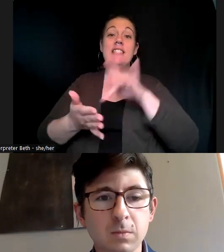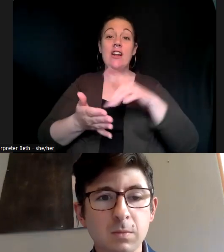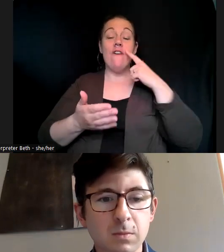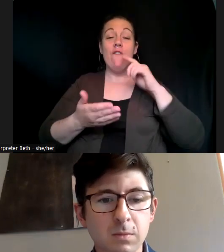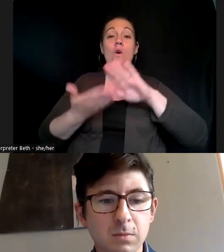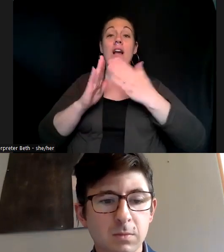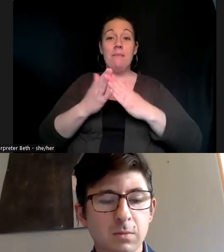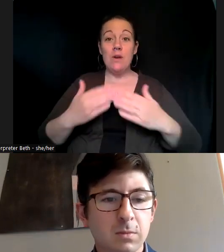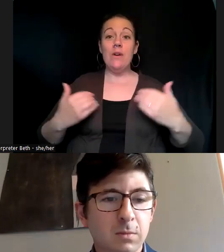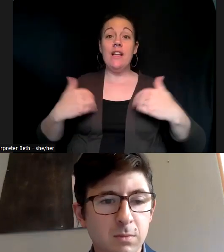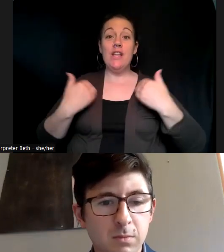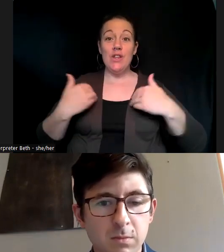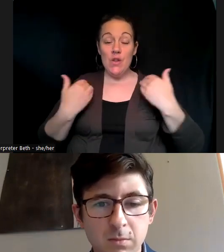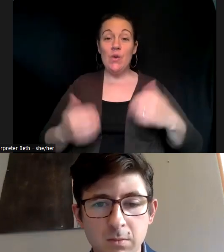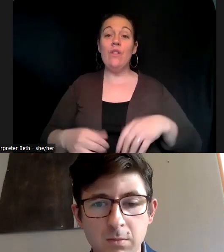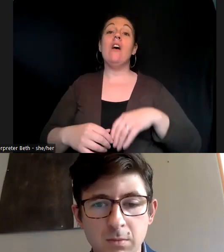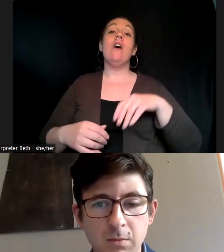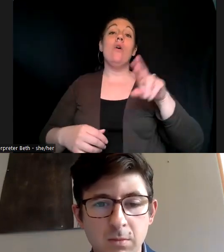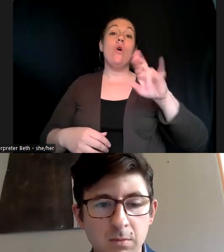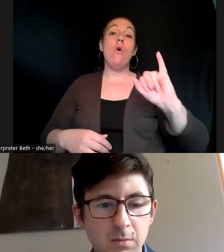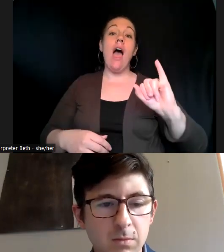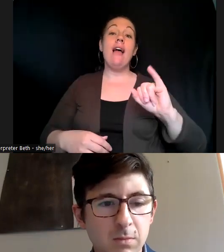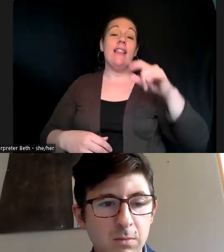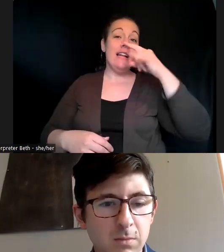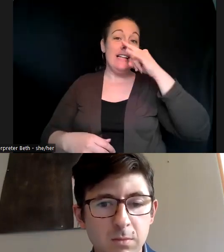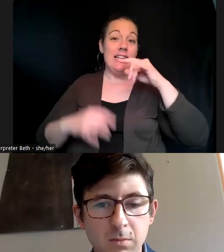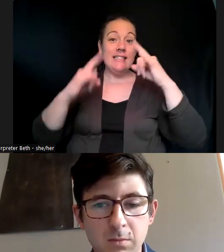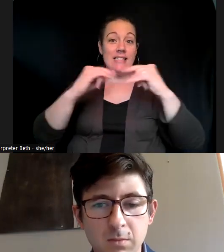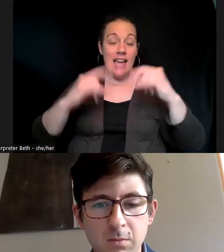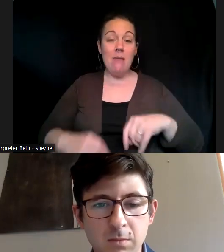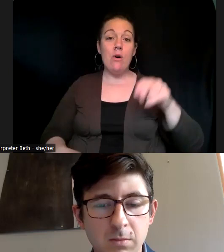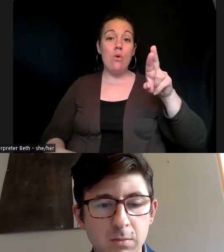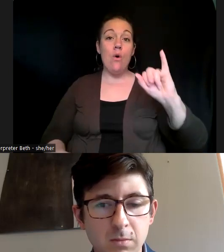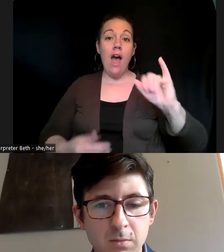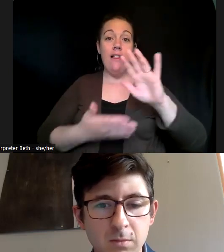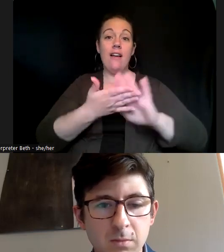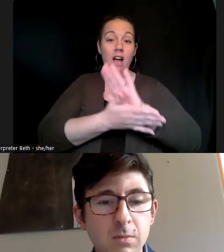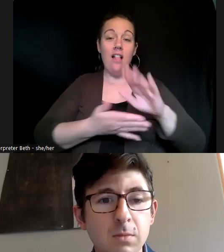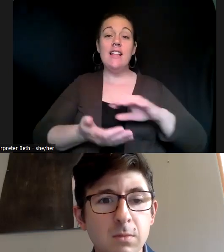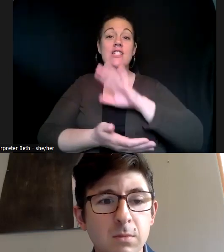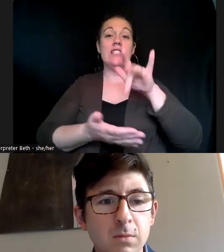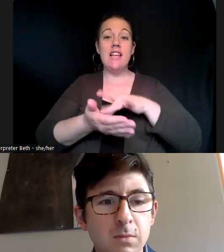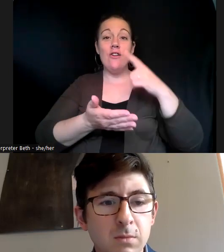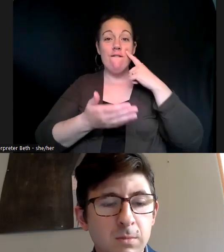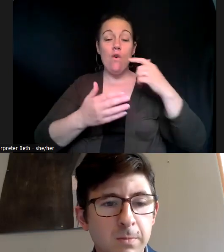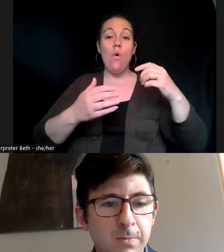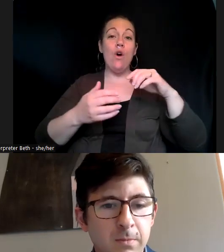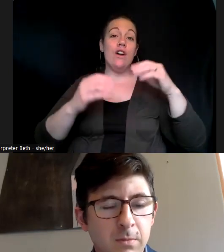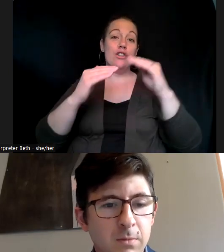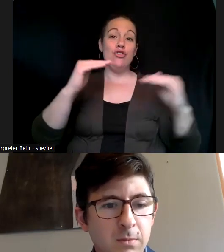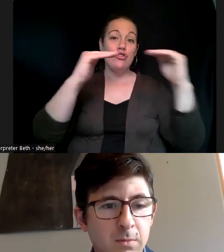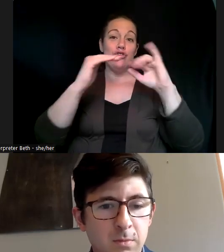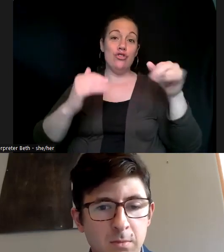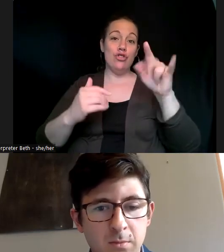in Education, Rhode Island Kids Count, Rhode Island College, Center for Justice, and Young Voices. And I think for us, it was